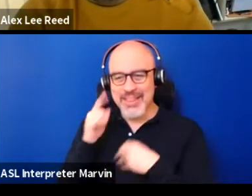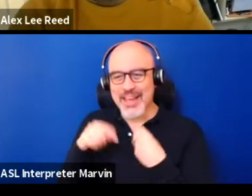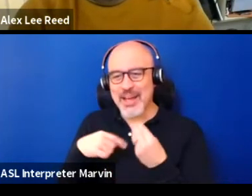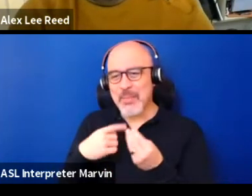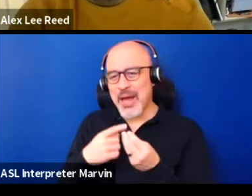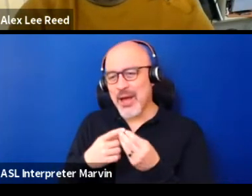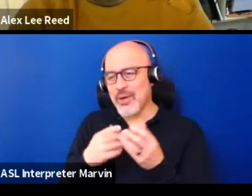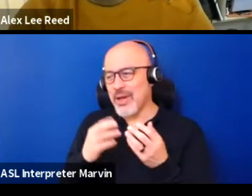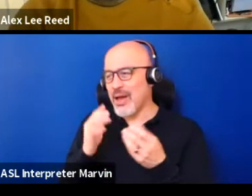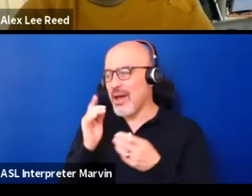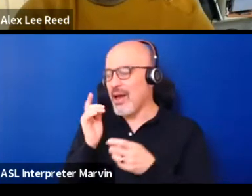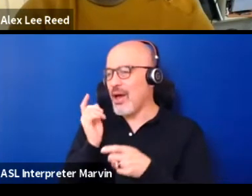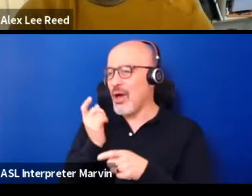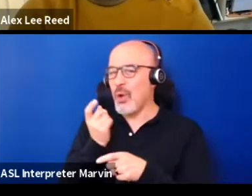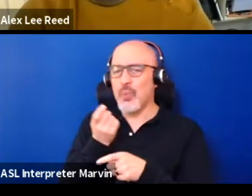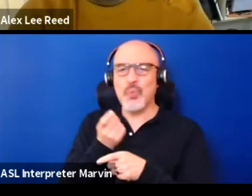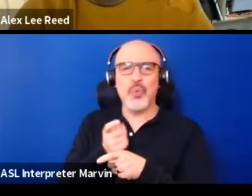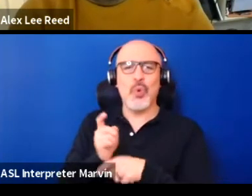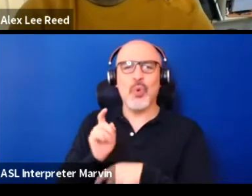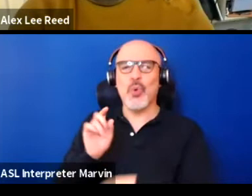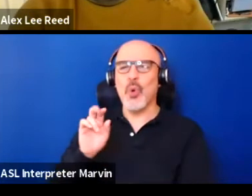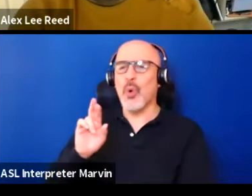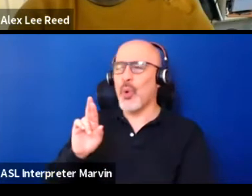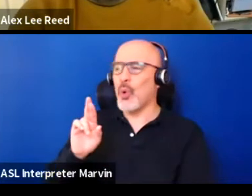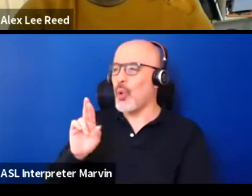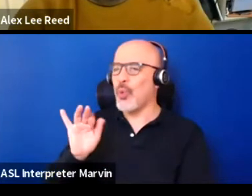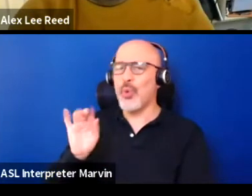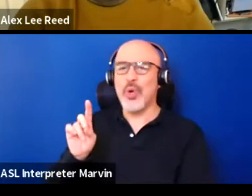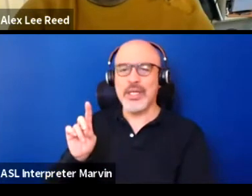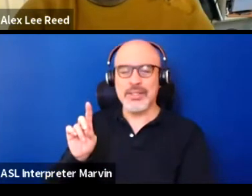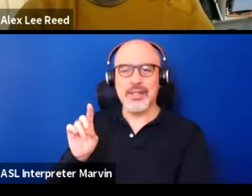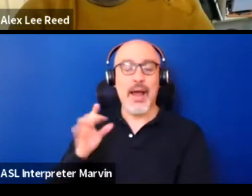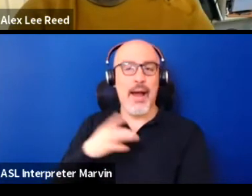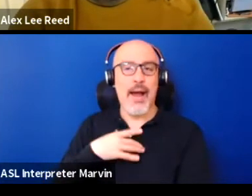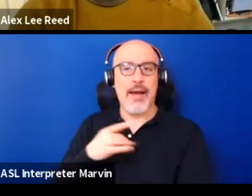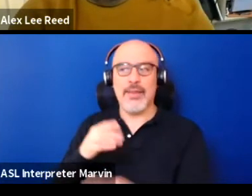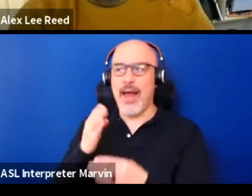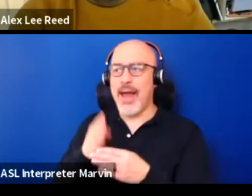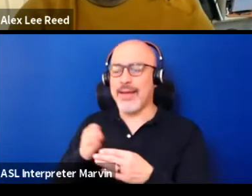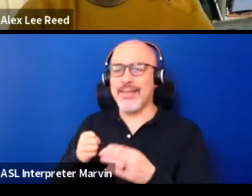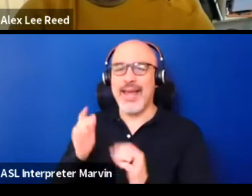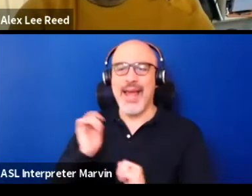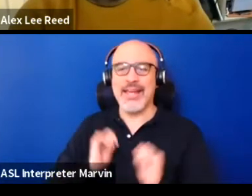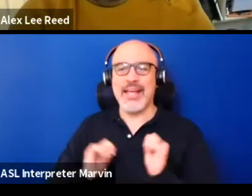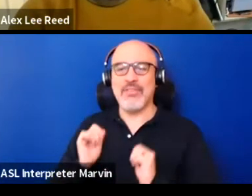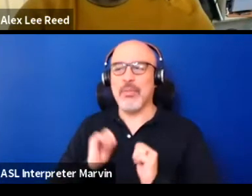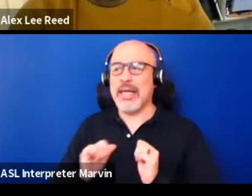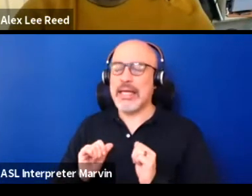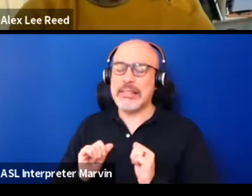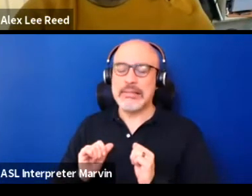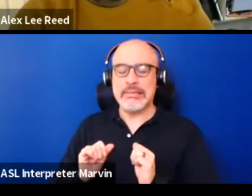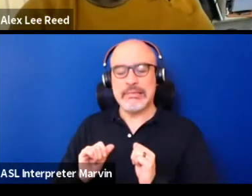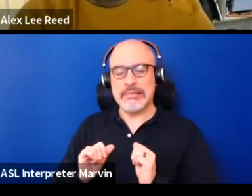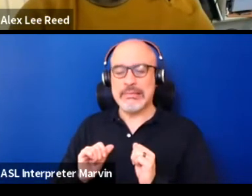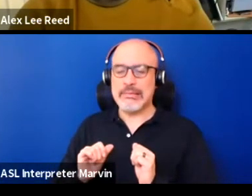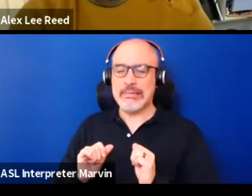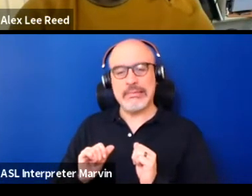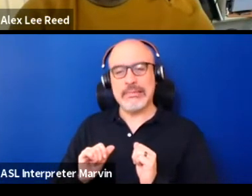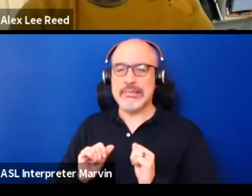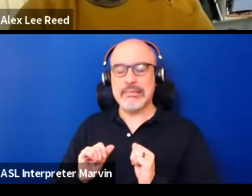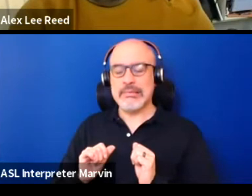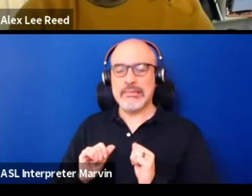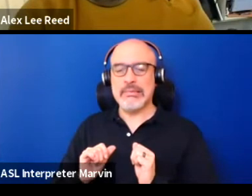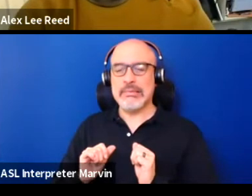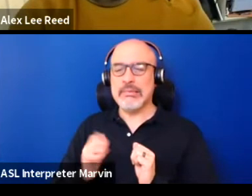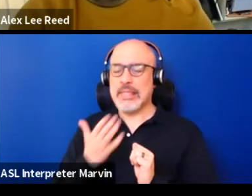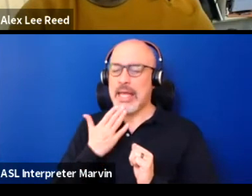Ruined. I mean, I liked Ruined, but the ending of the play just did not sit with me. And somebody said